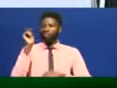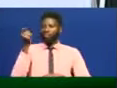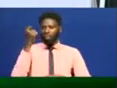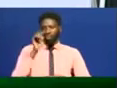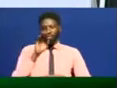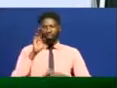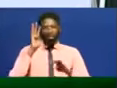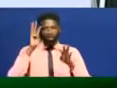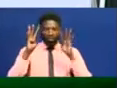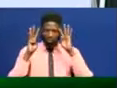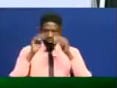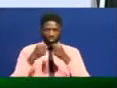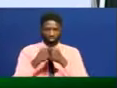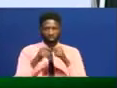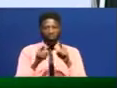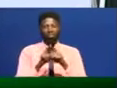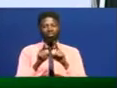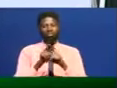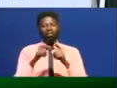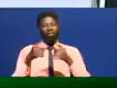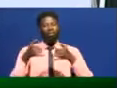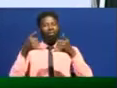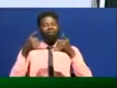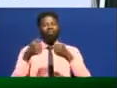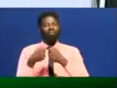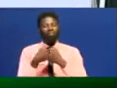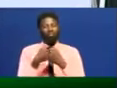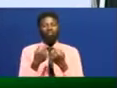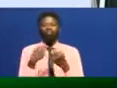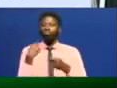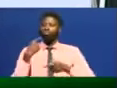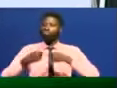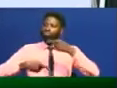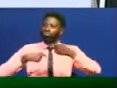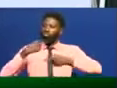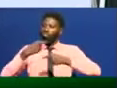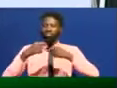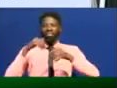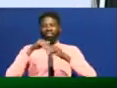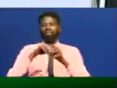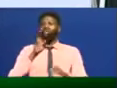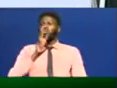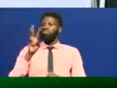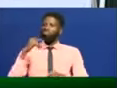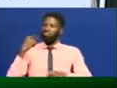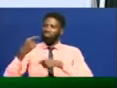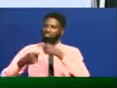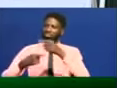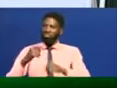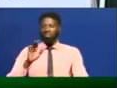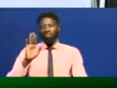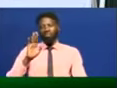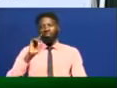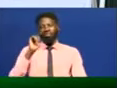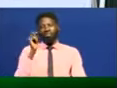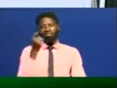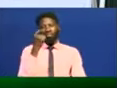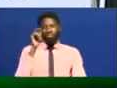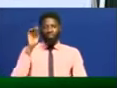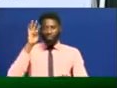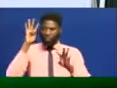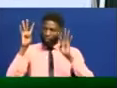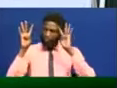Innovation Challenge and Award. The challenge is already running on the website of the Kenya